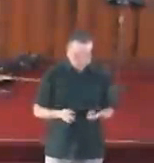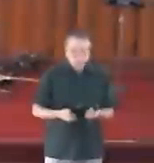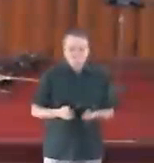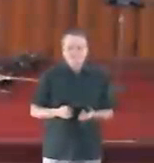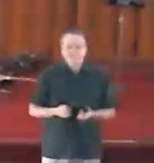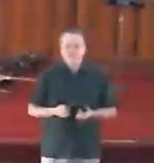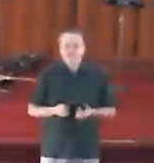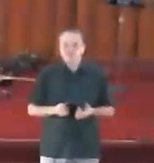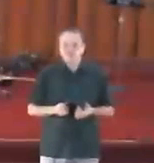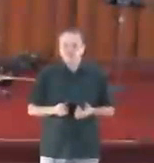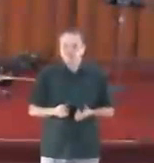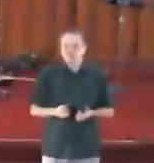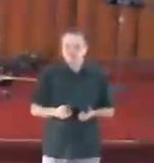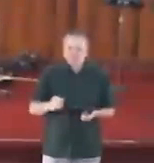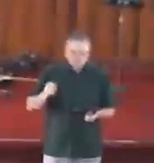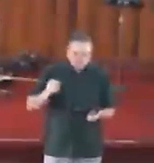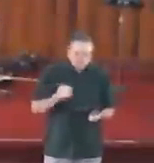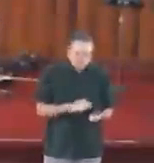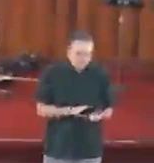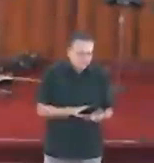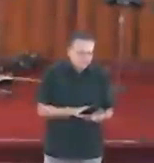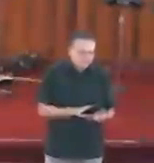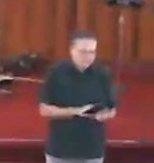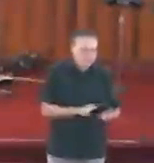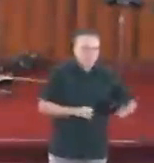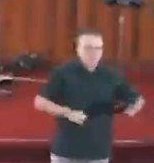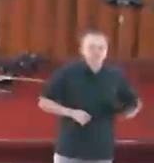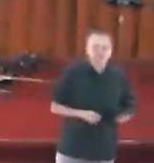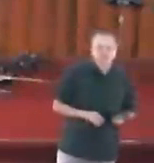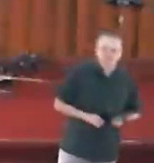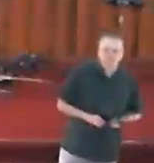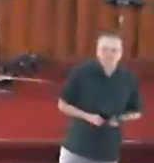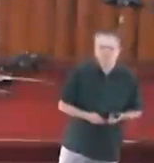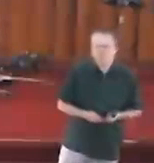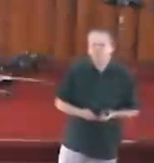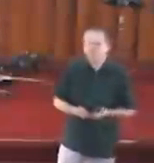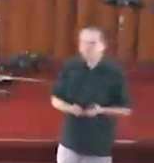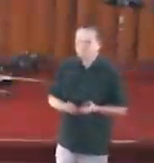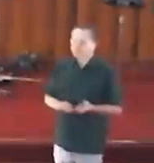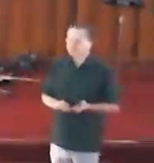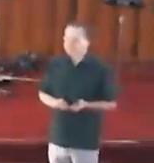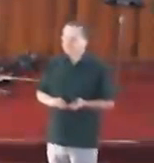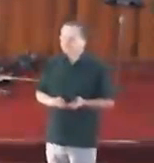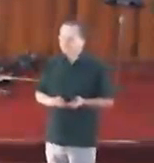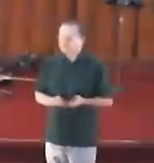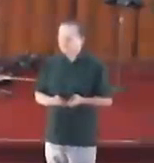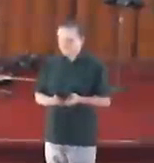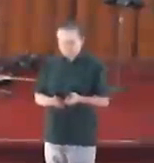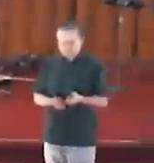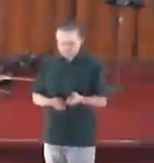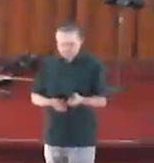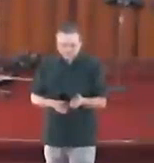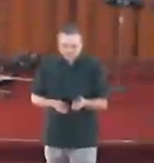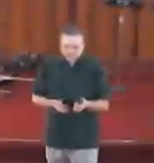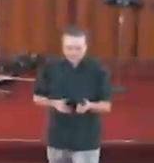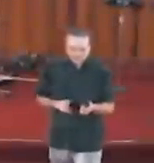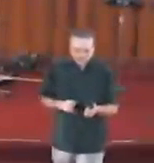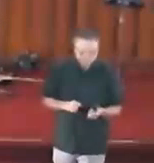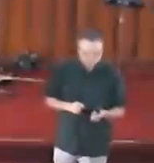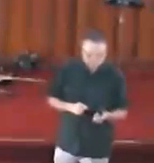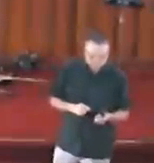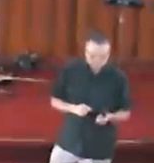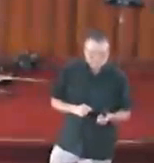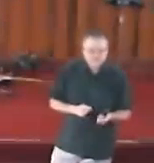Spirit. Romanos capítulo 15 versículo 18. Romans 15 verse 18.